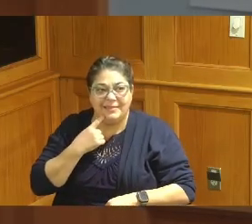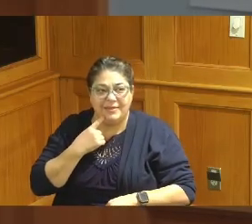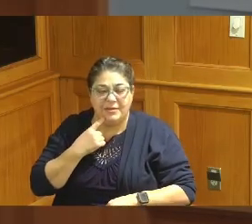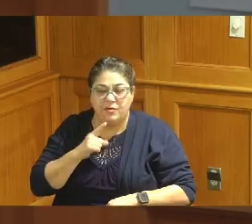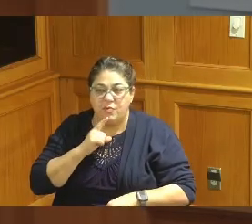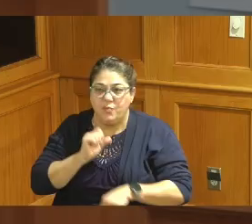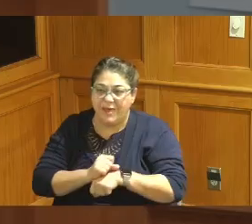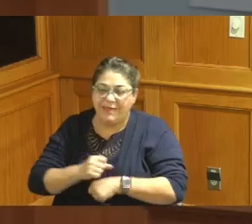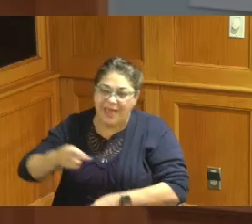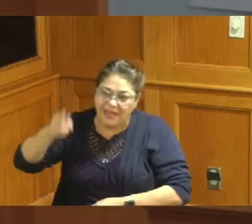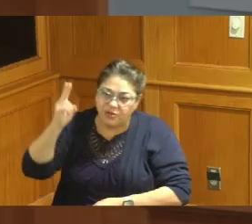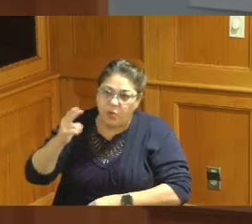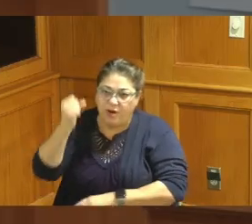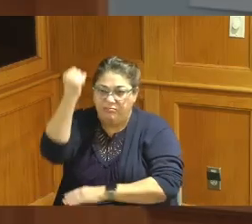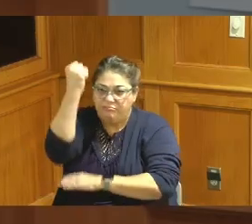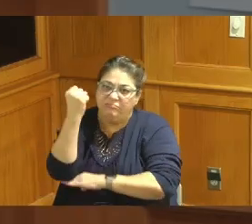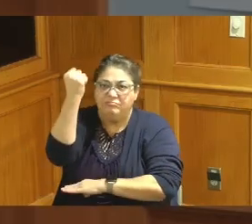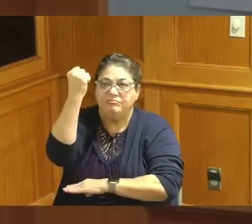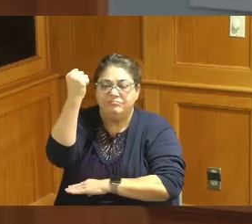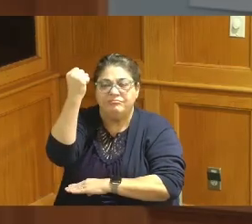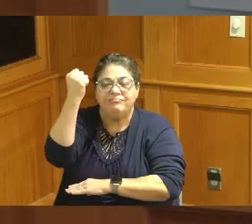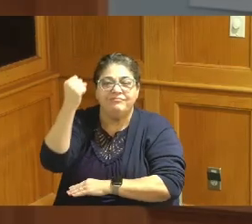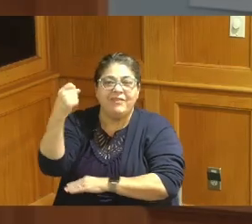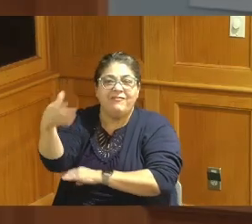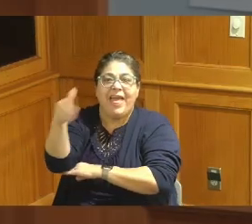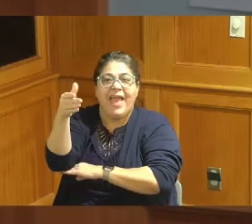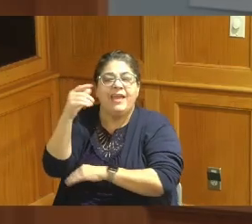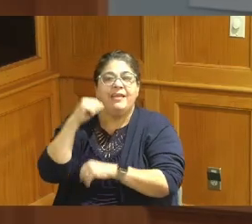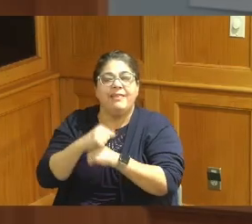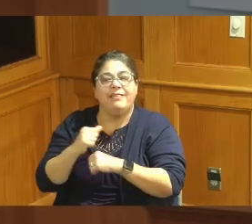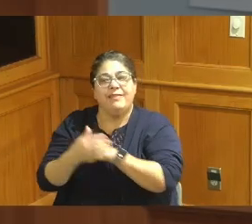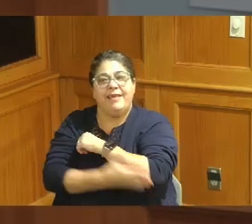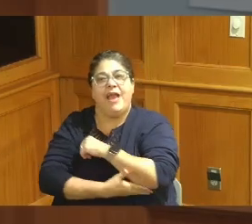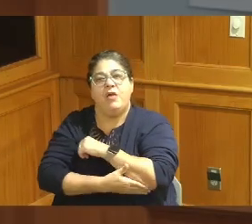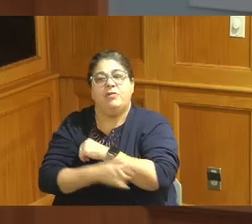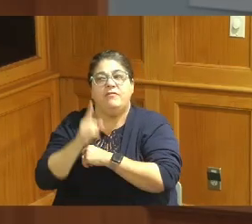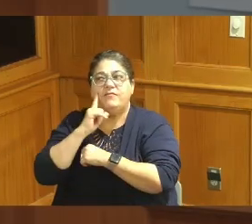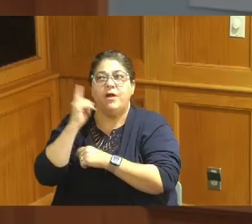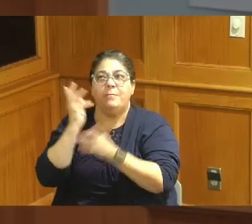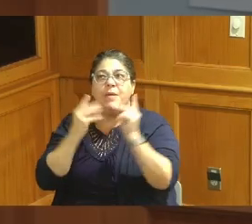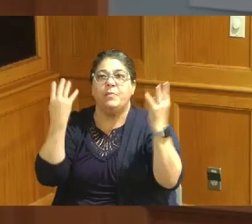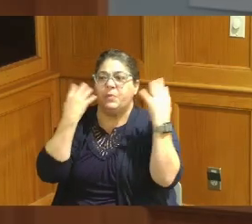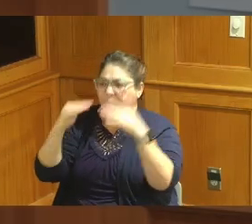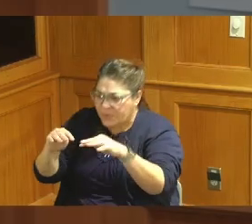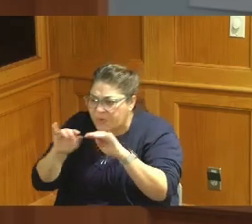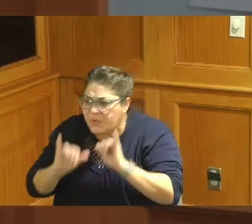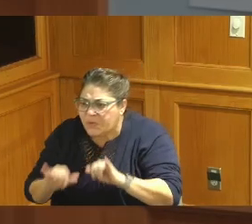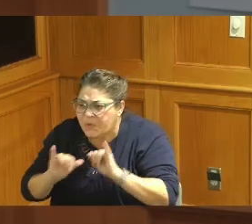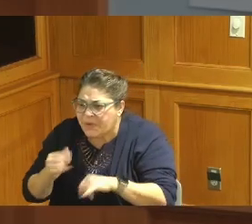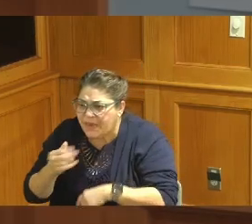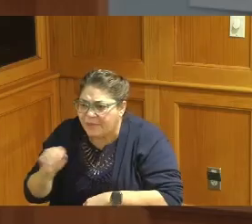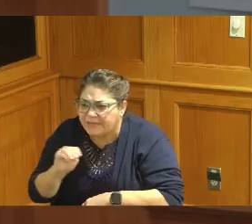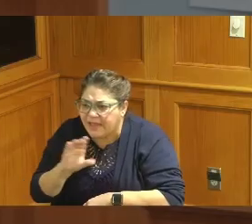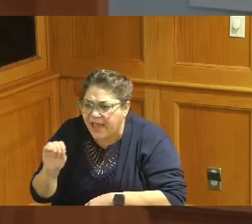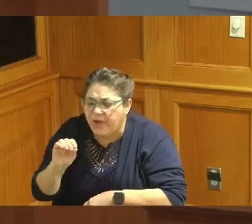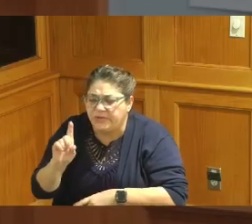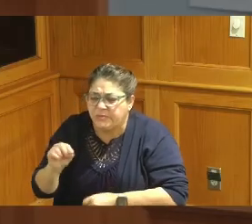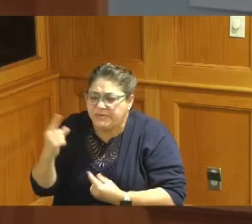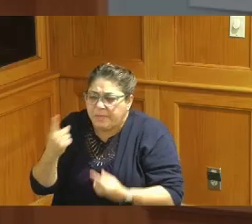a historic investment by the county. It really is being recognized everywhere as something incredibly innovative with a bright future.